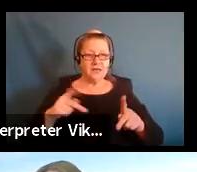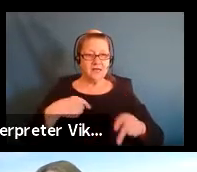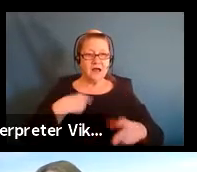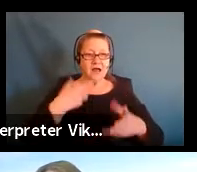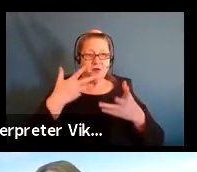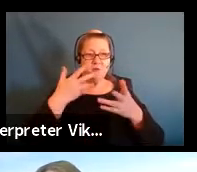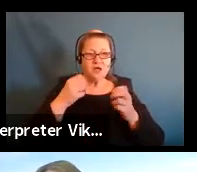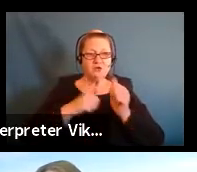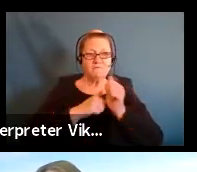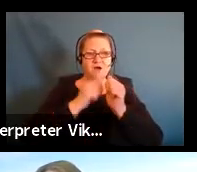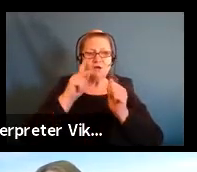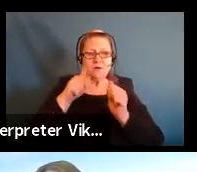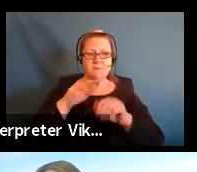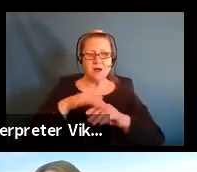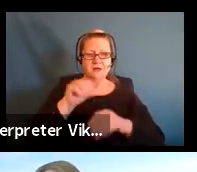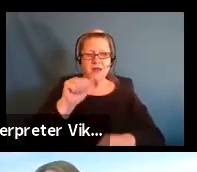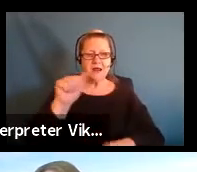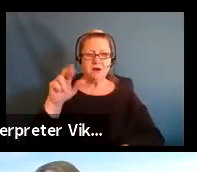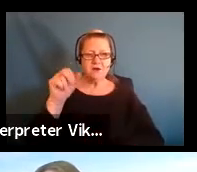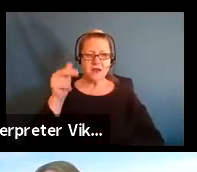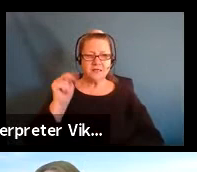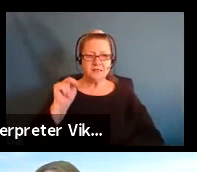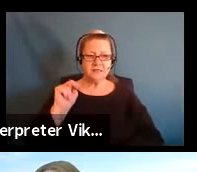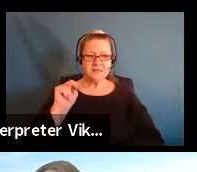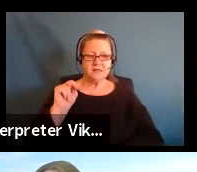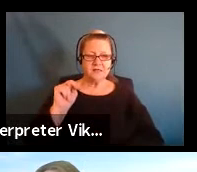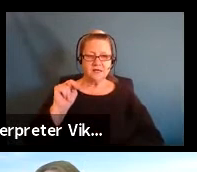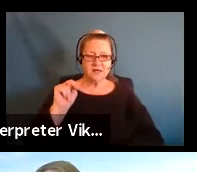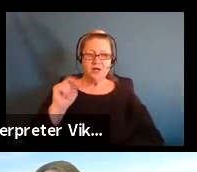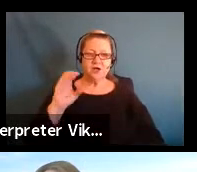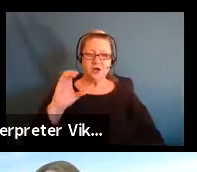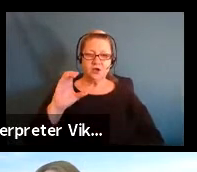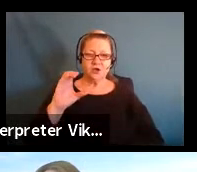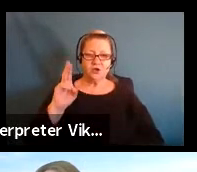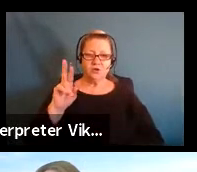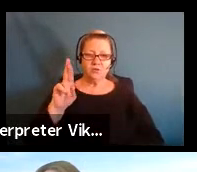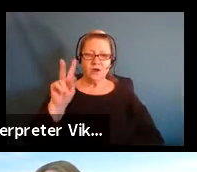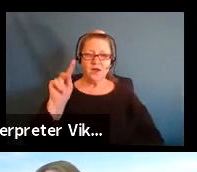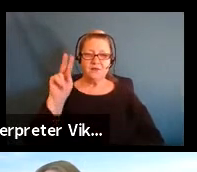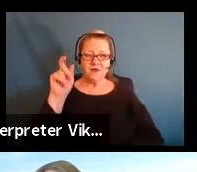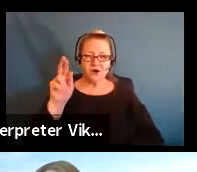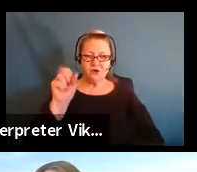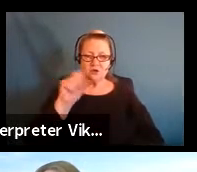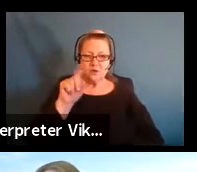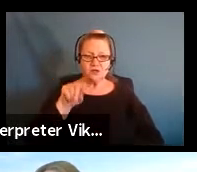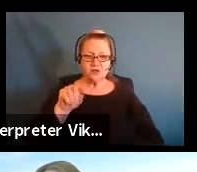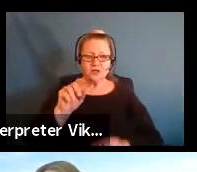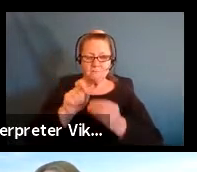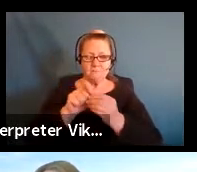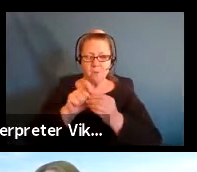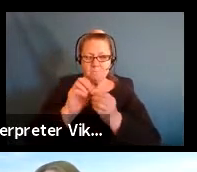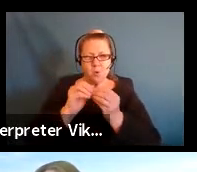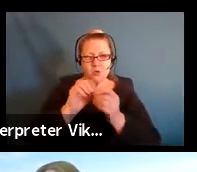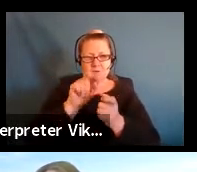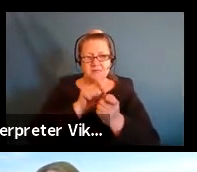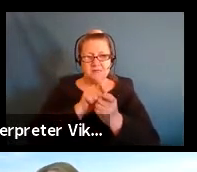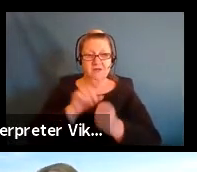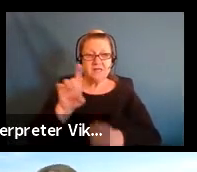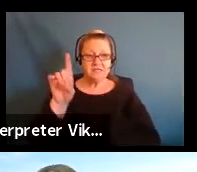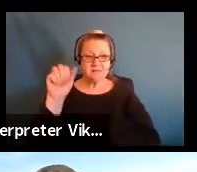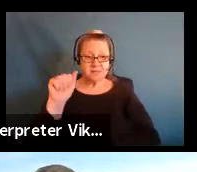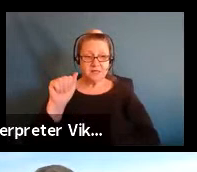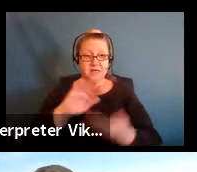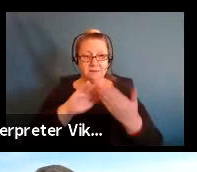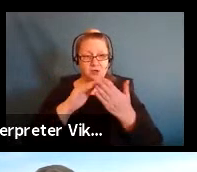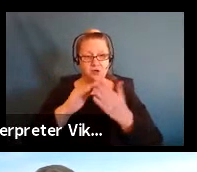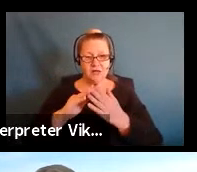to follow up on Aaron Carruthers' question, but get a little more granular. the disability community is very